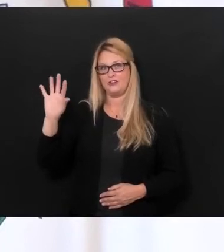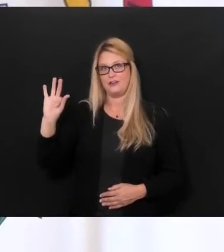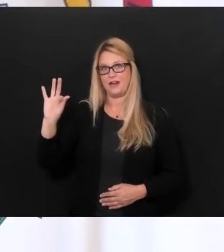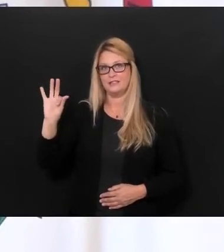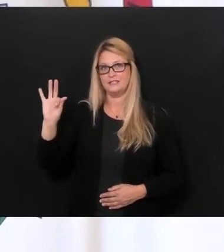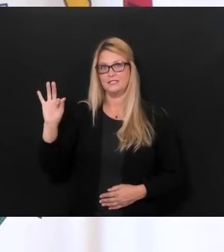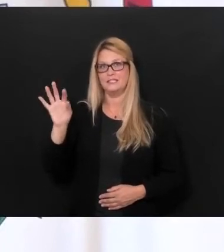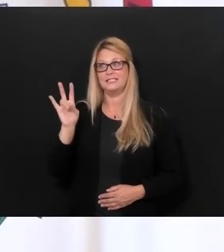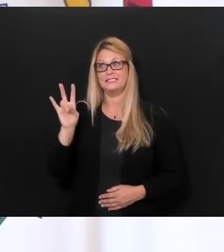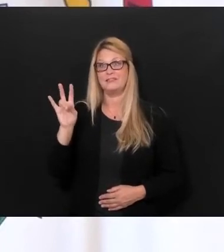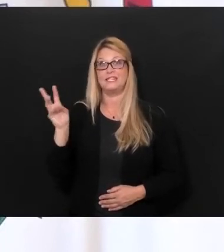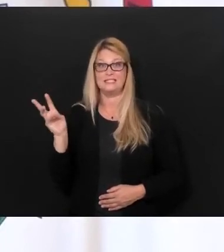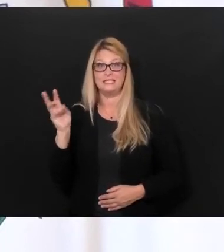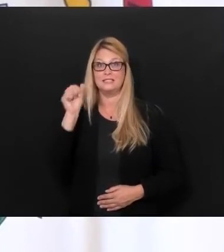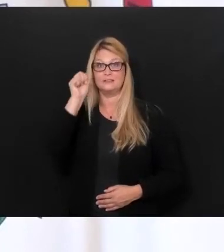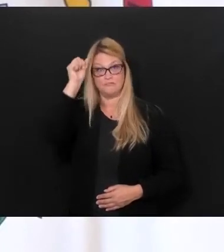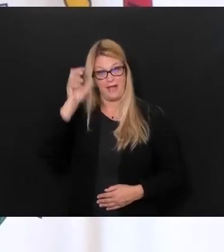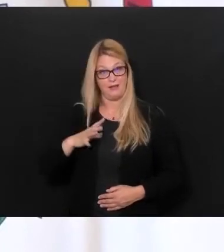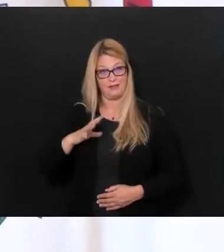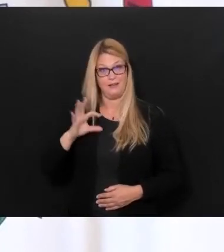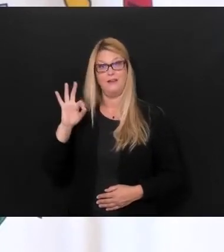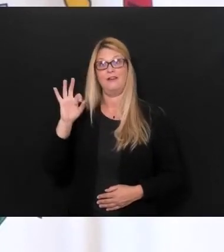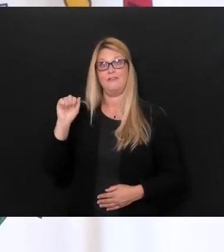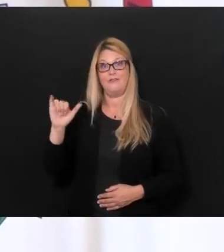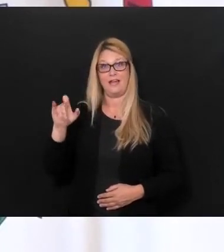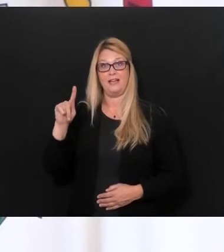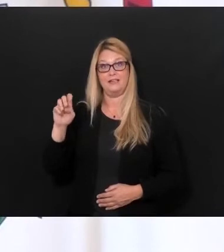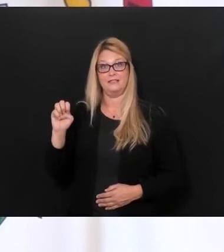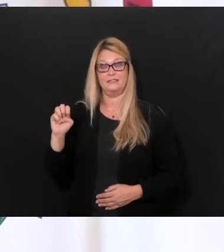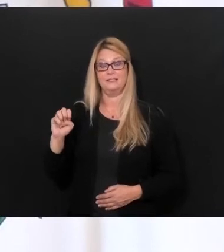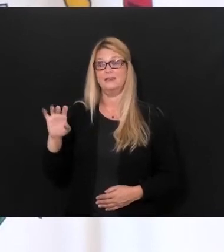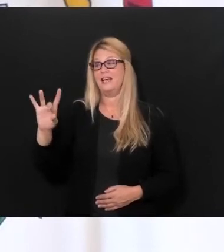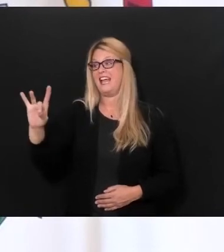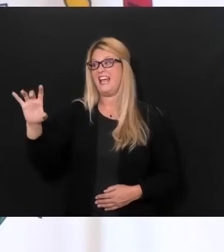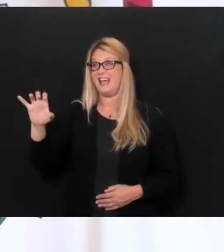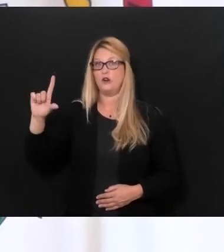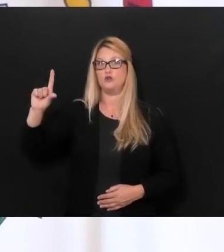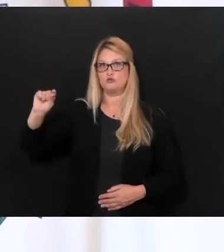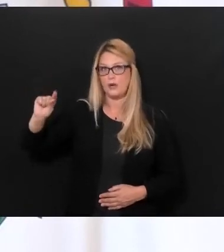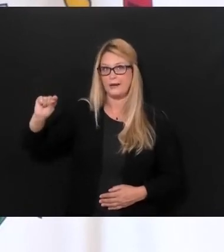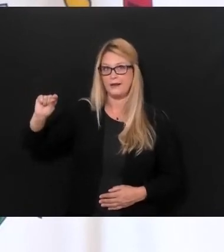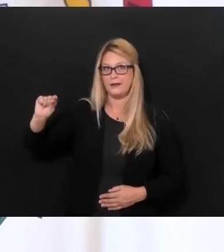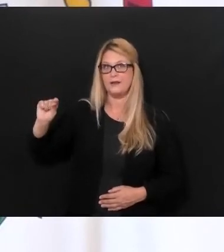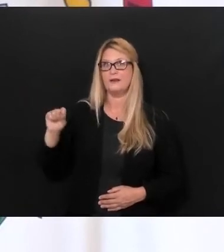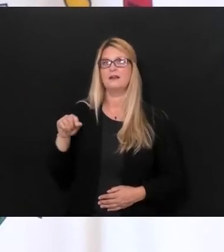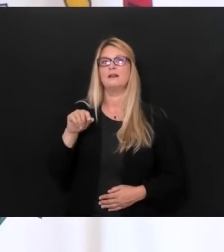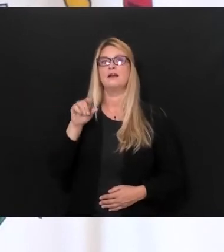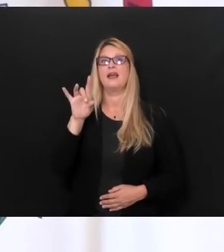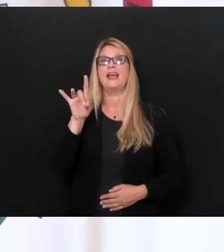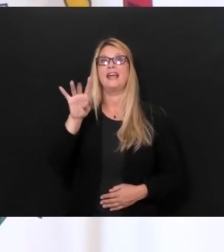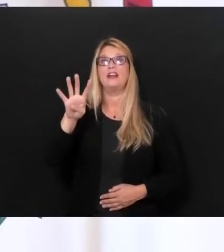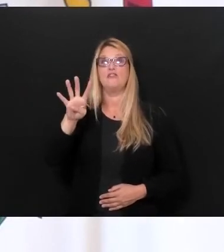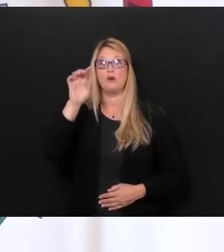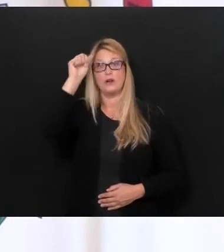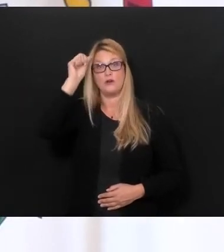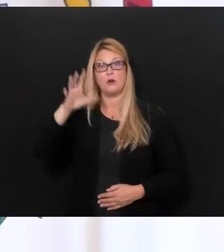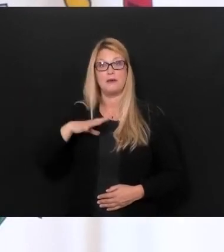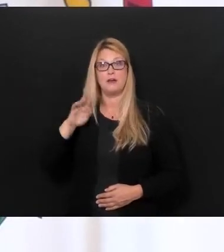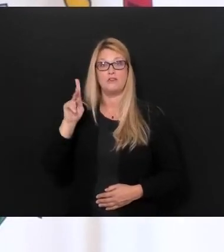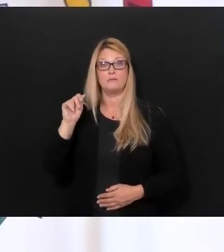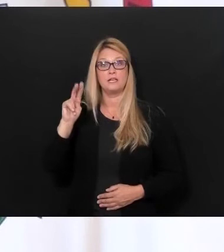death, a 76-year-old male from Fayette County. The 820th death, an 84-year-old male from Kanawha